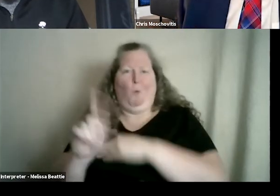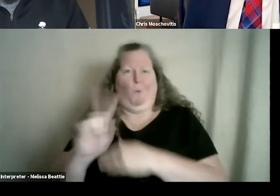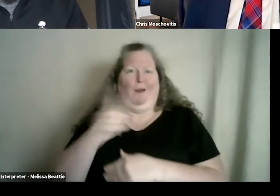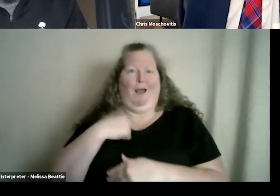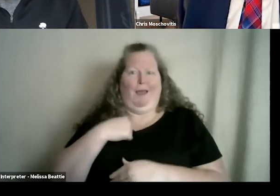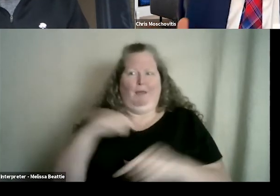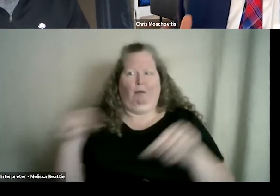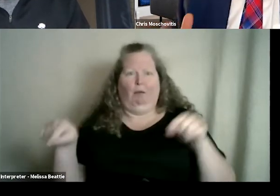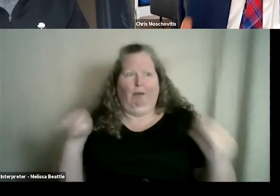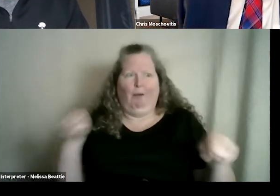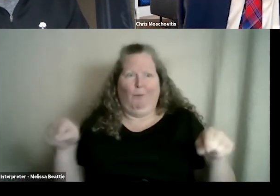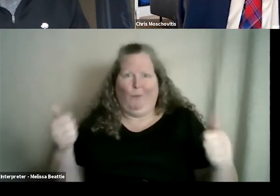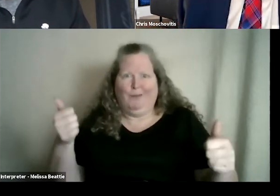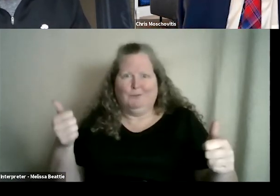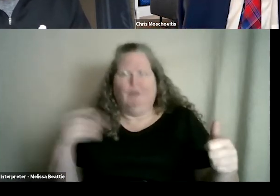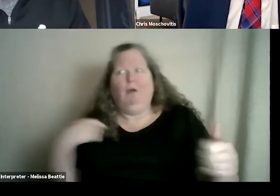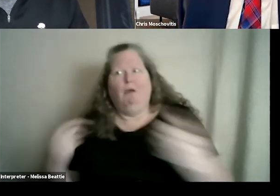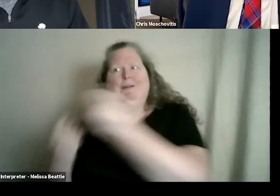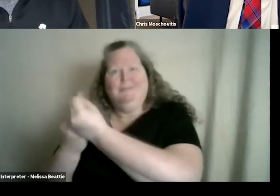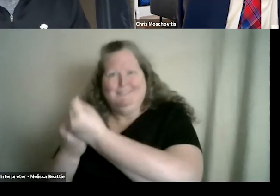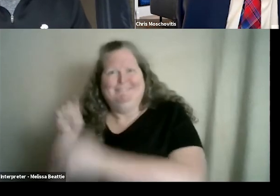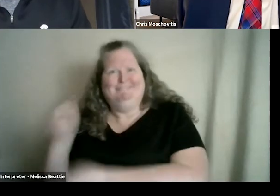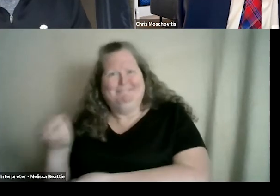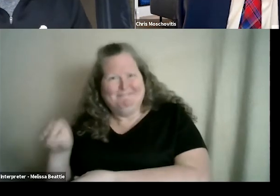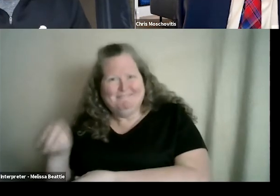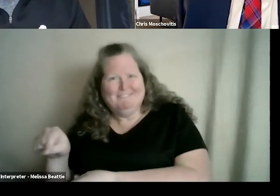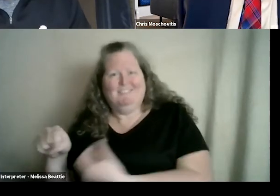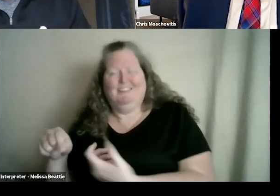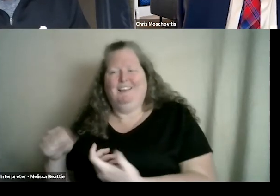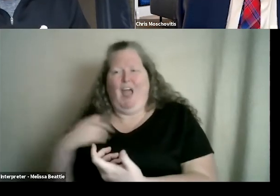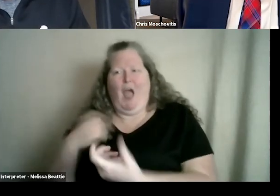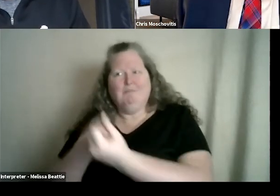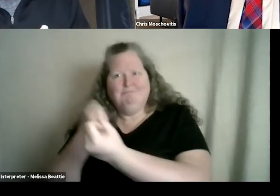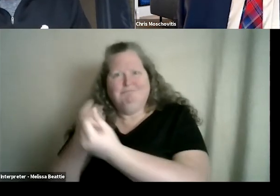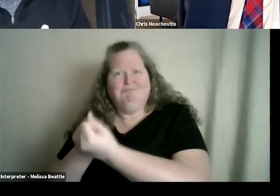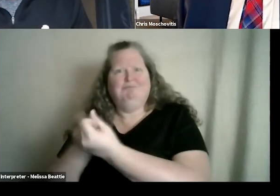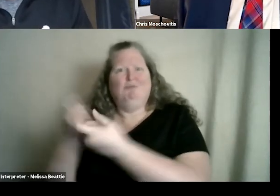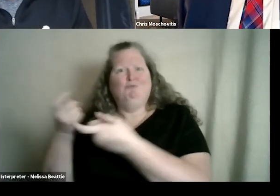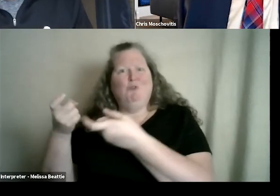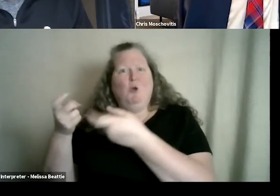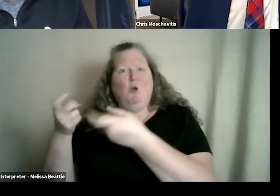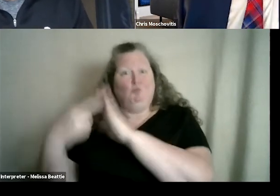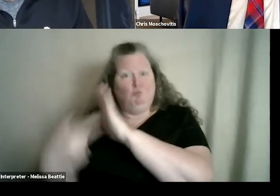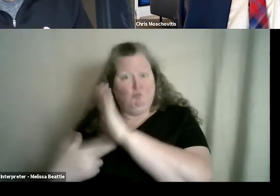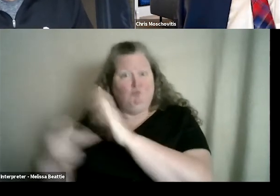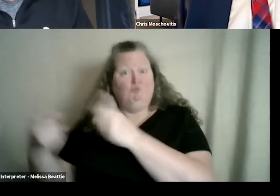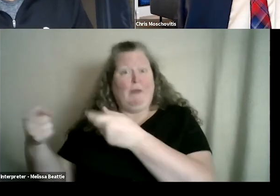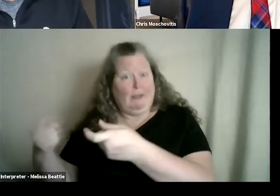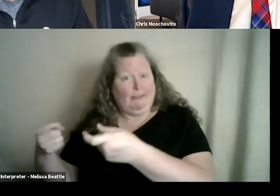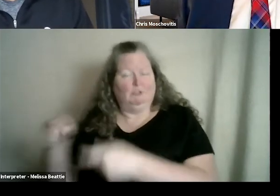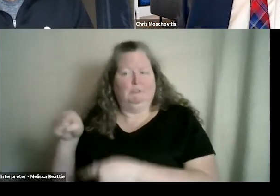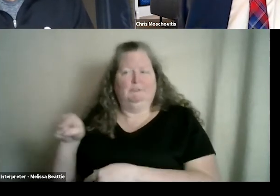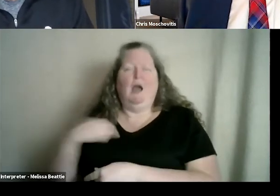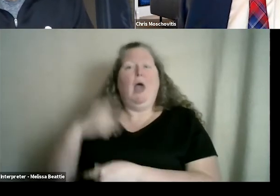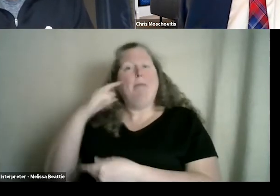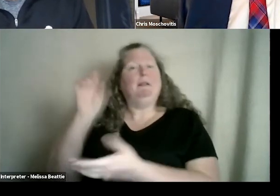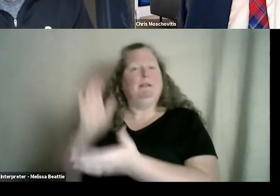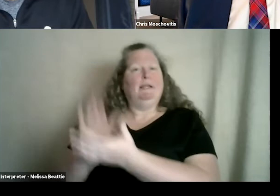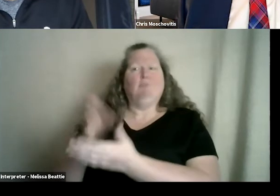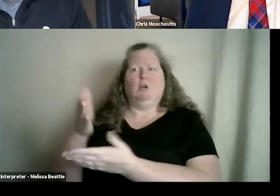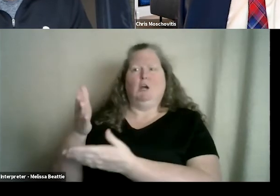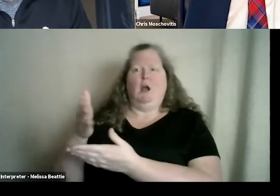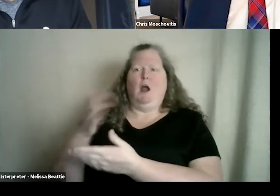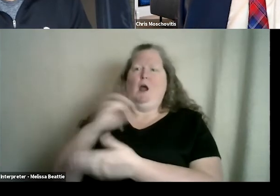on this side. I do fall on the side of regulation. I do believe that there are well-meaning